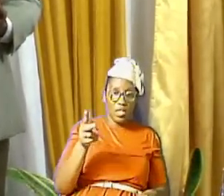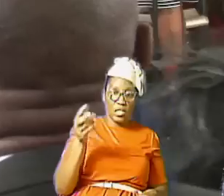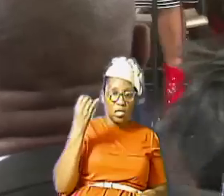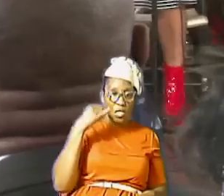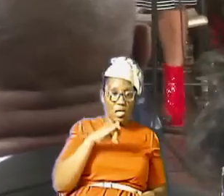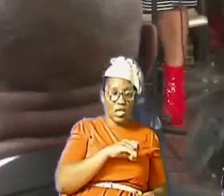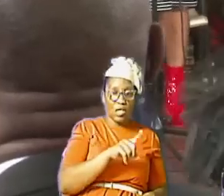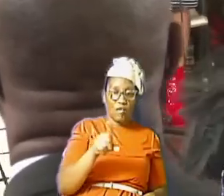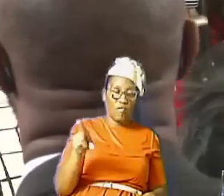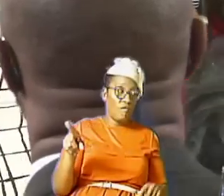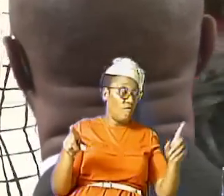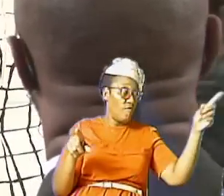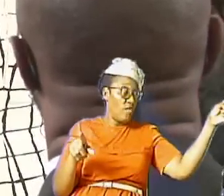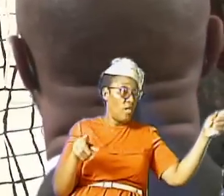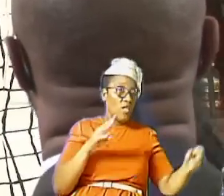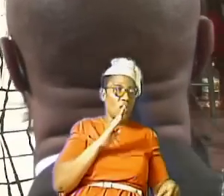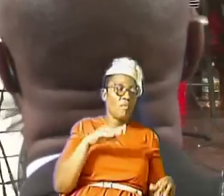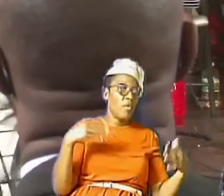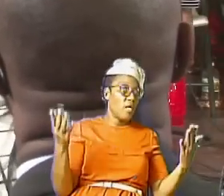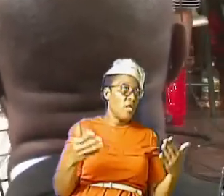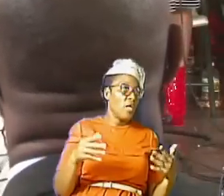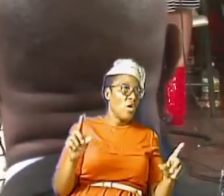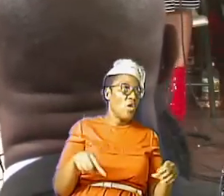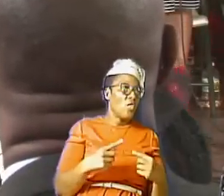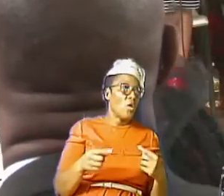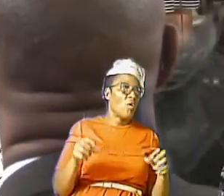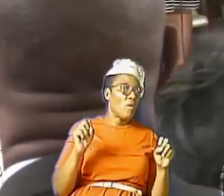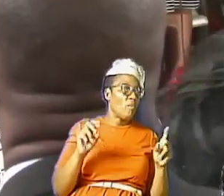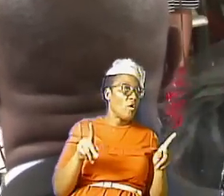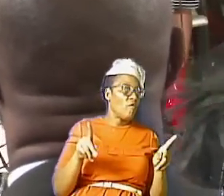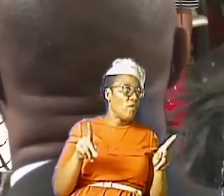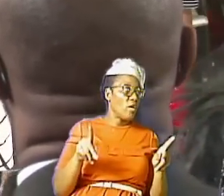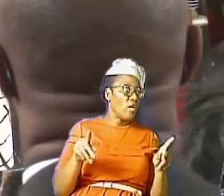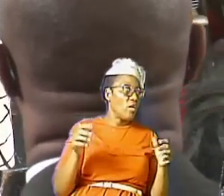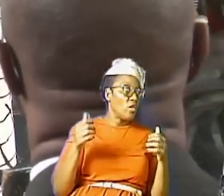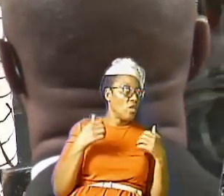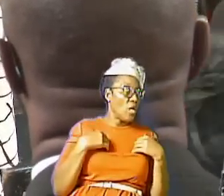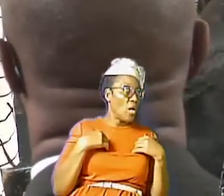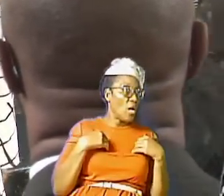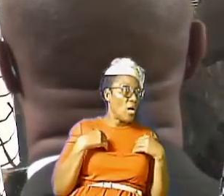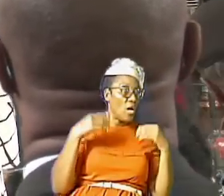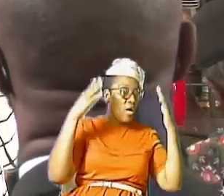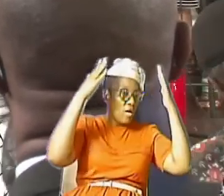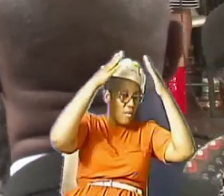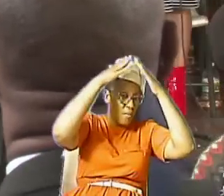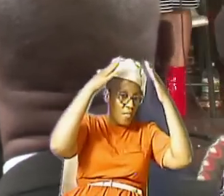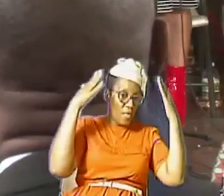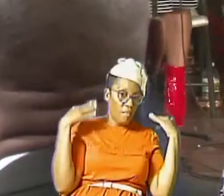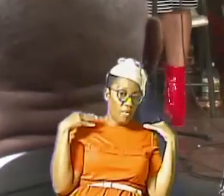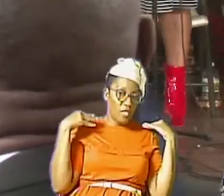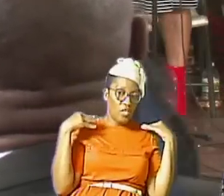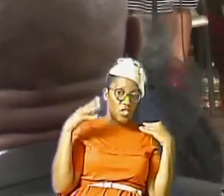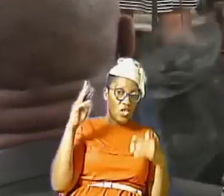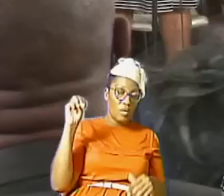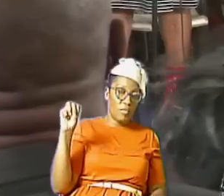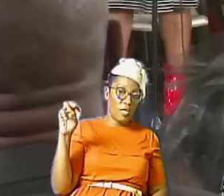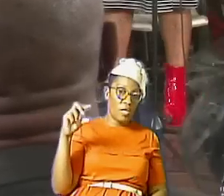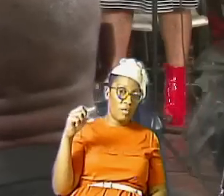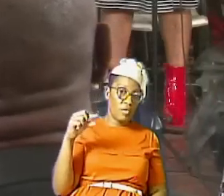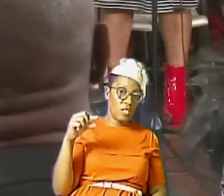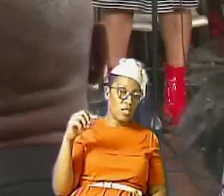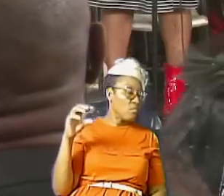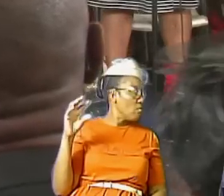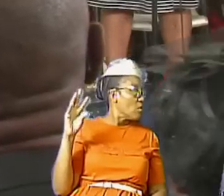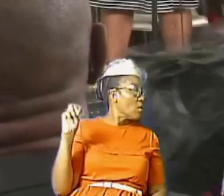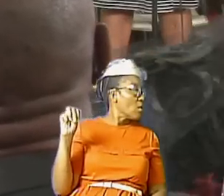But it's just a great privilege to have Bishop Raye McHugh Sr. with us. Amen.